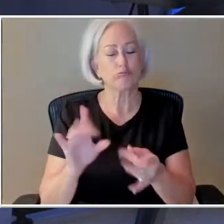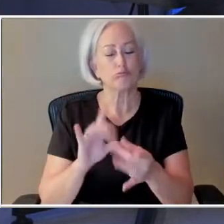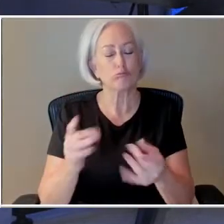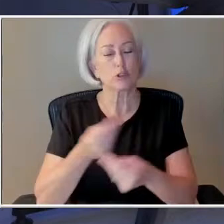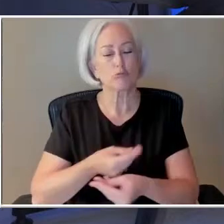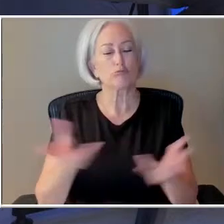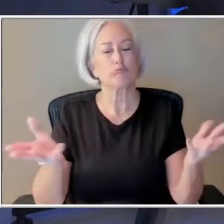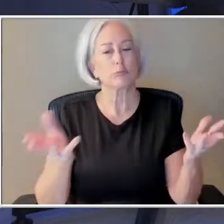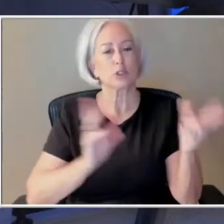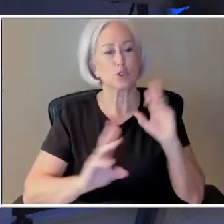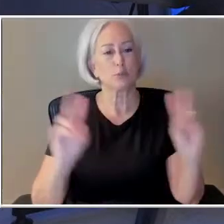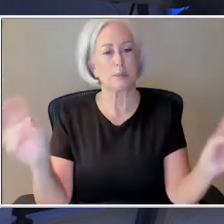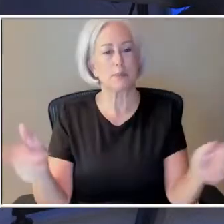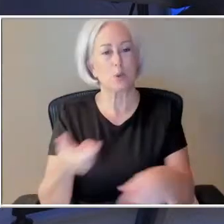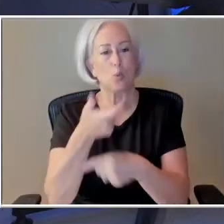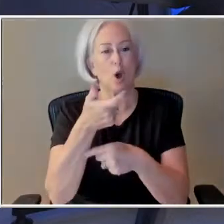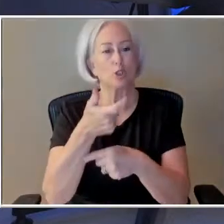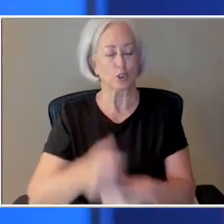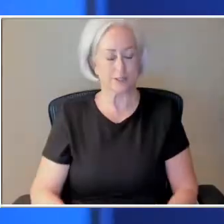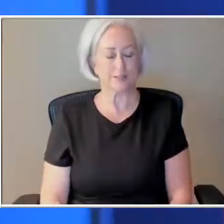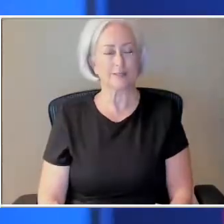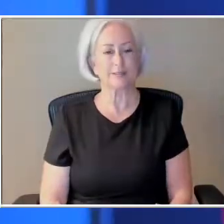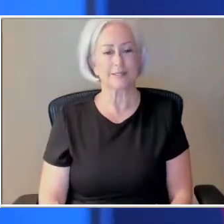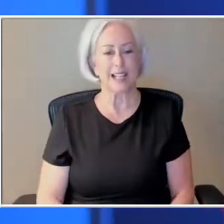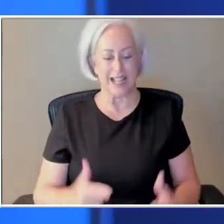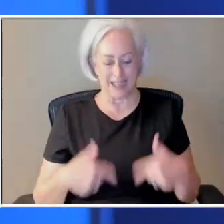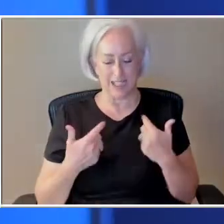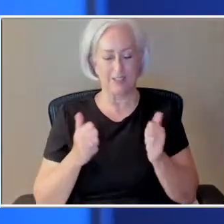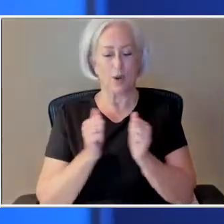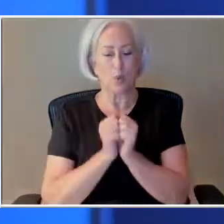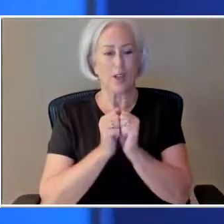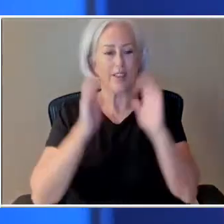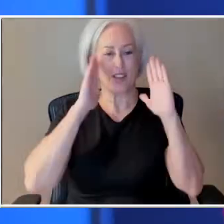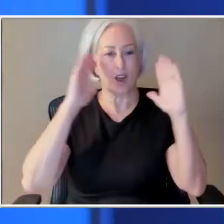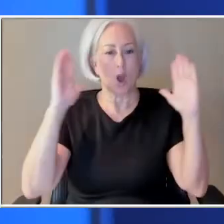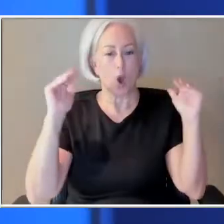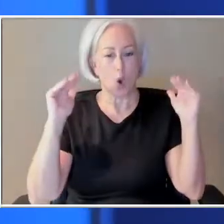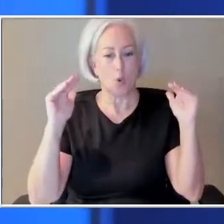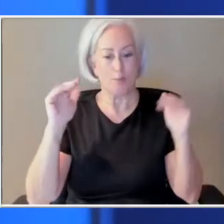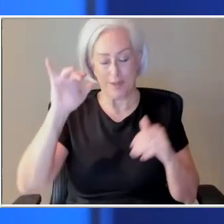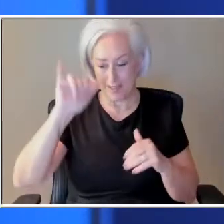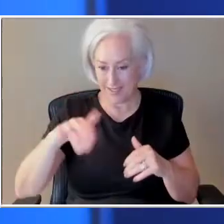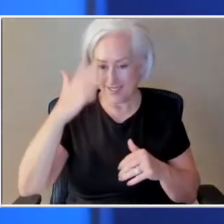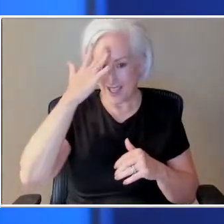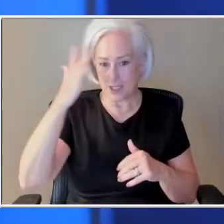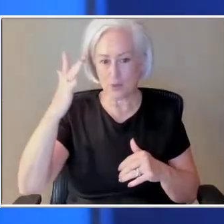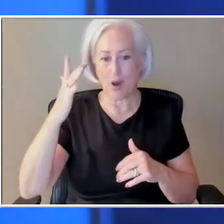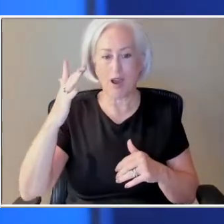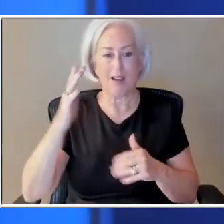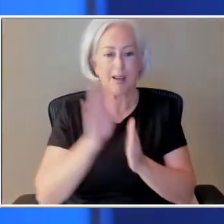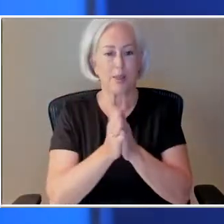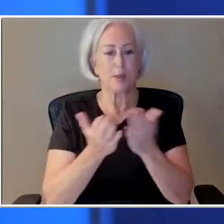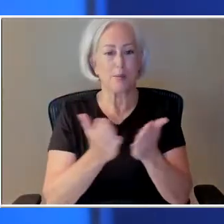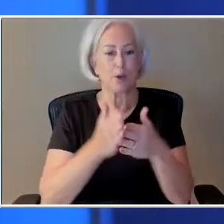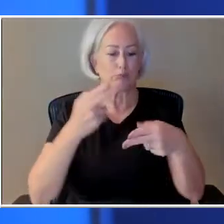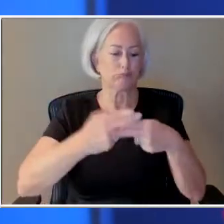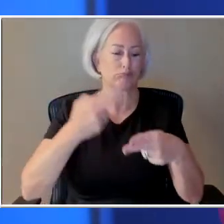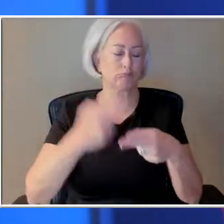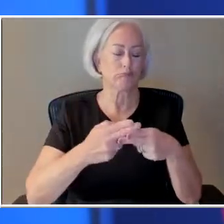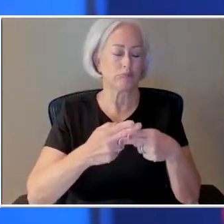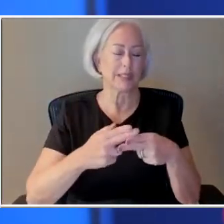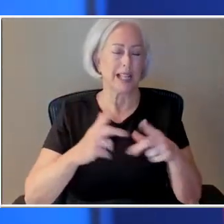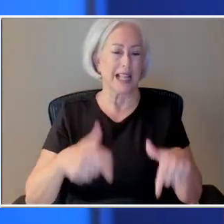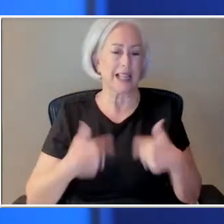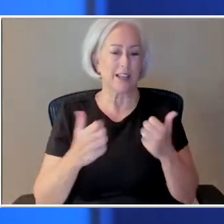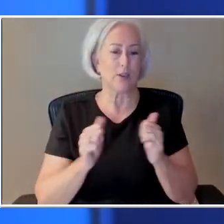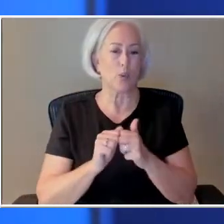people watching right now? To live with hope. That's why we titled our book Living with Hope, because I think so